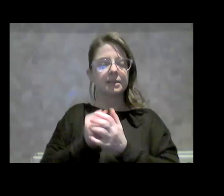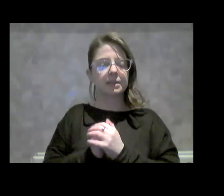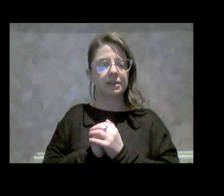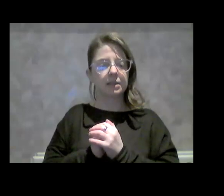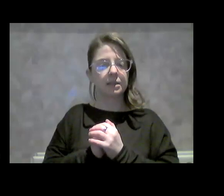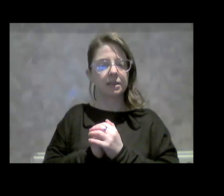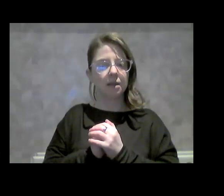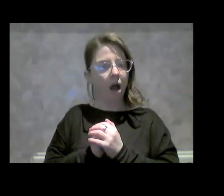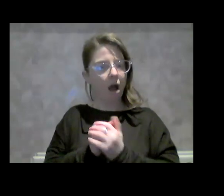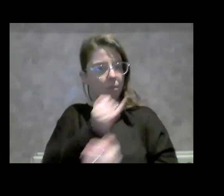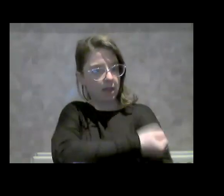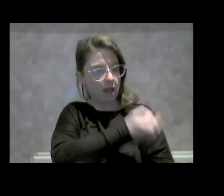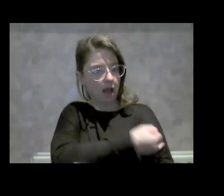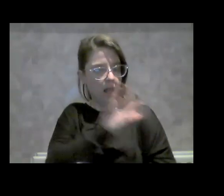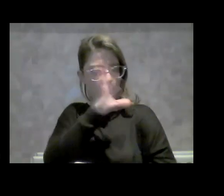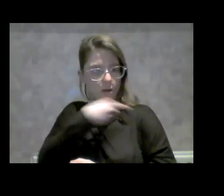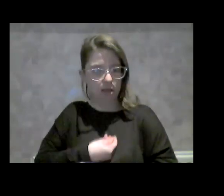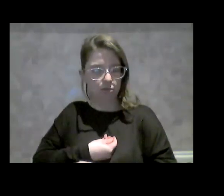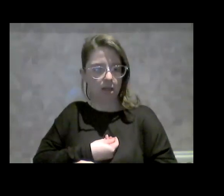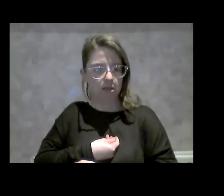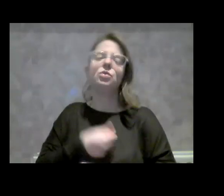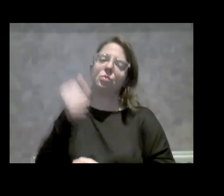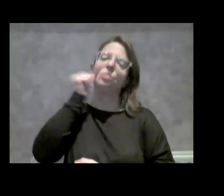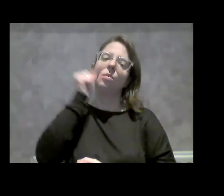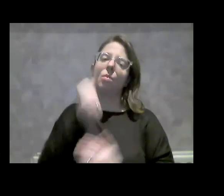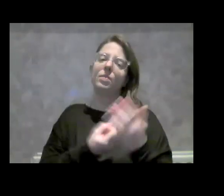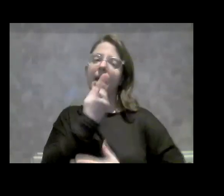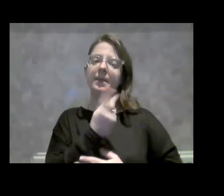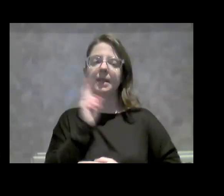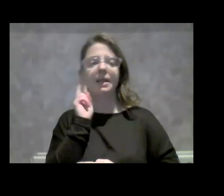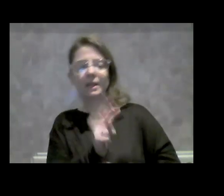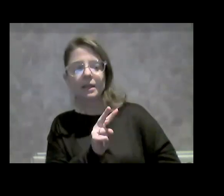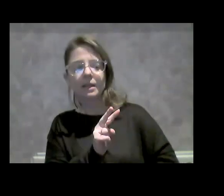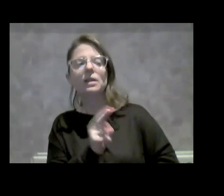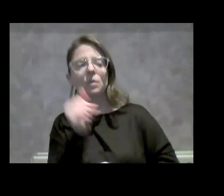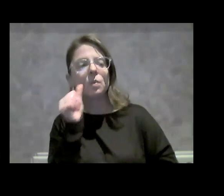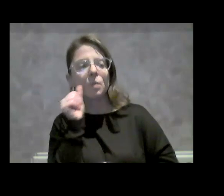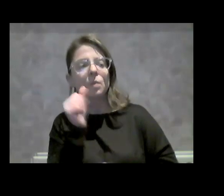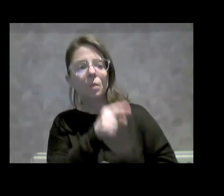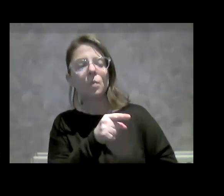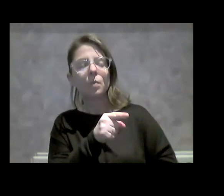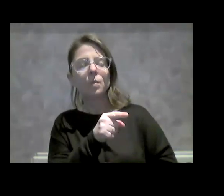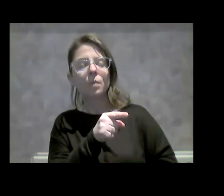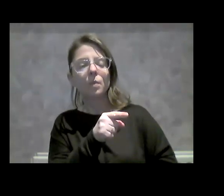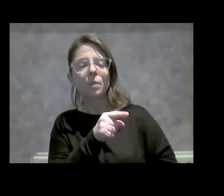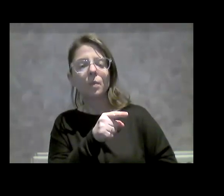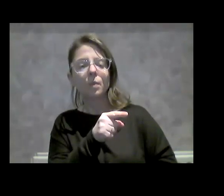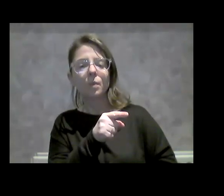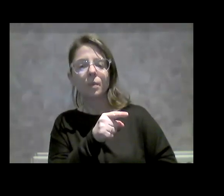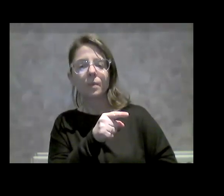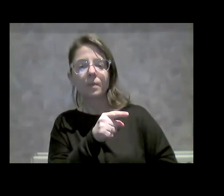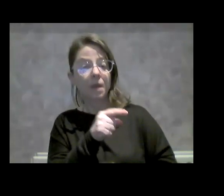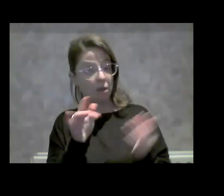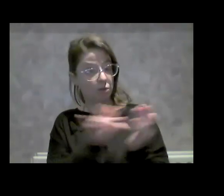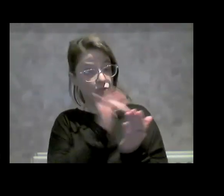The cowardly trans femme knew what was happening, what was going on right in front of them, with no screen